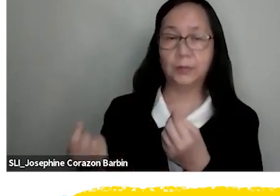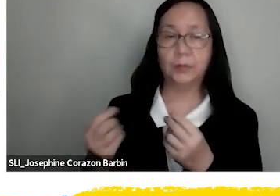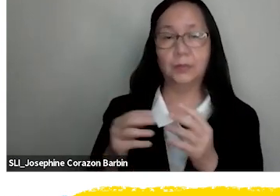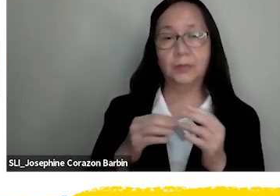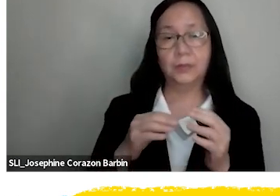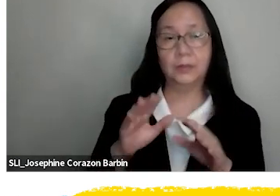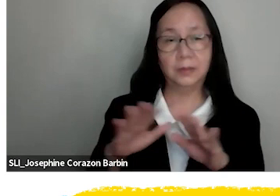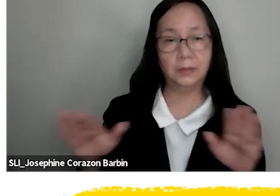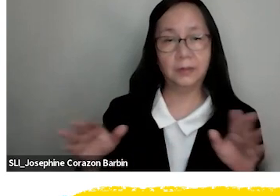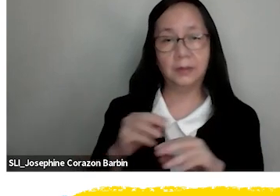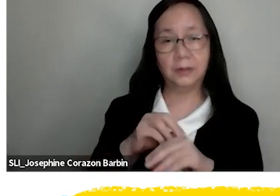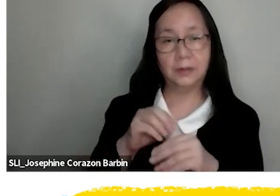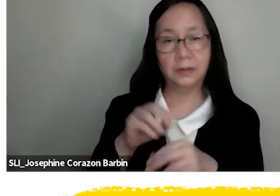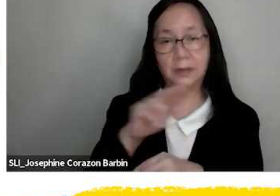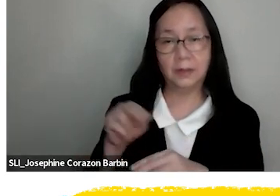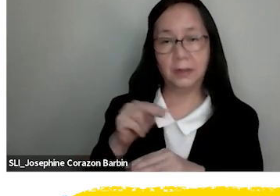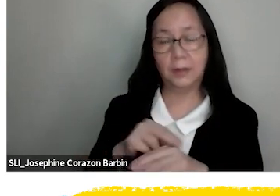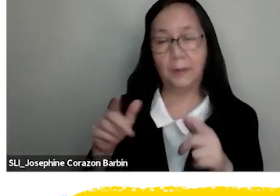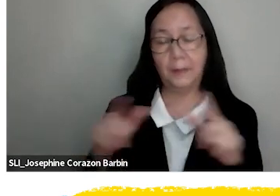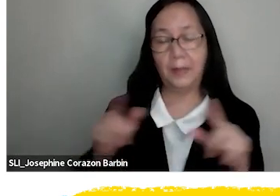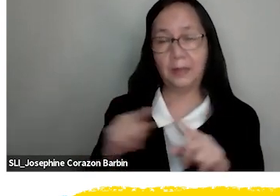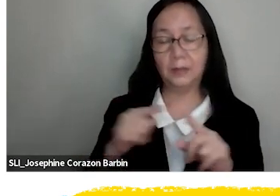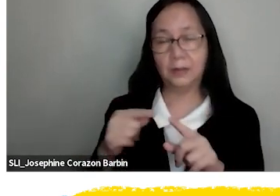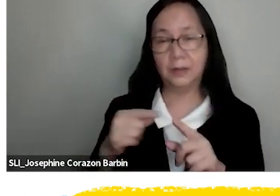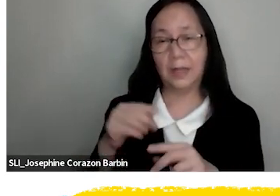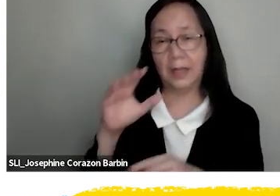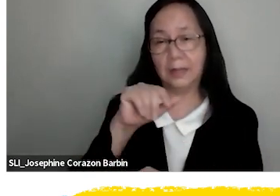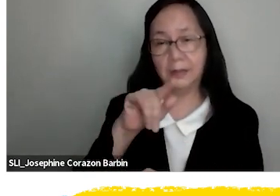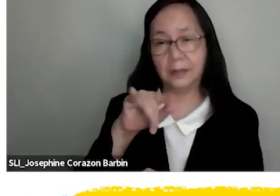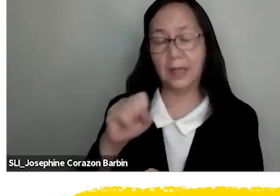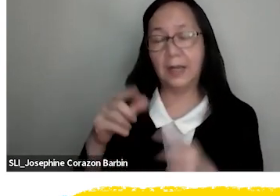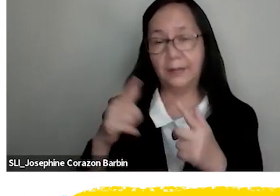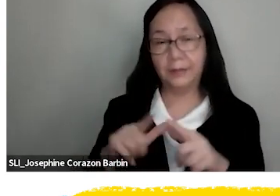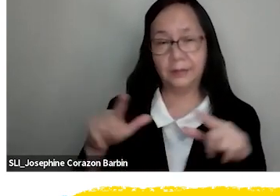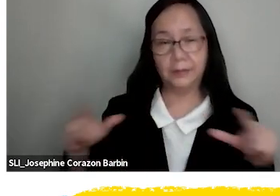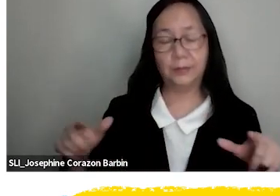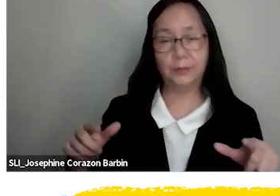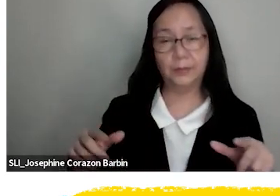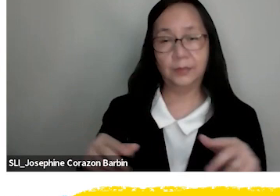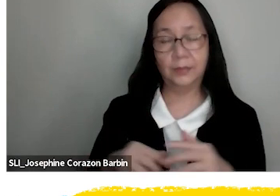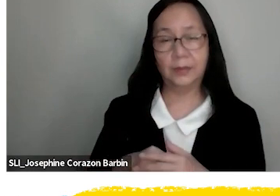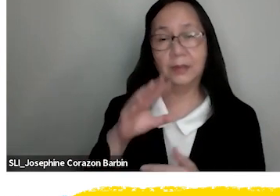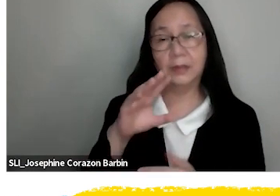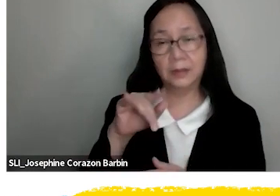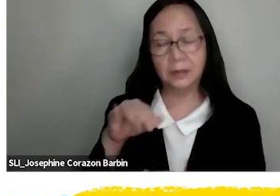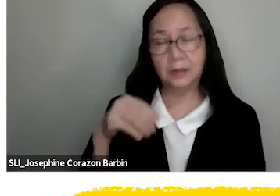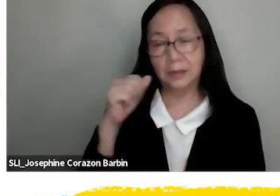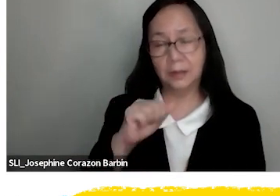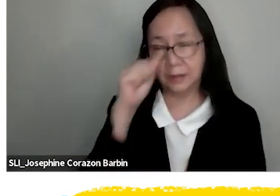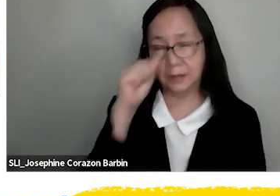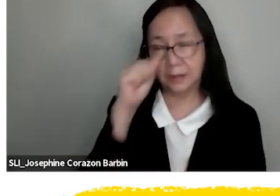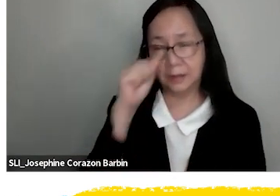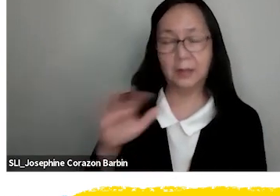That's the national level. But on the ASEAN level, we ask CRC Asia who